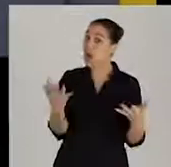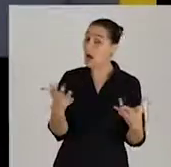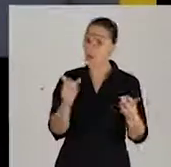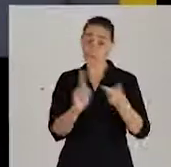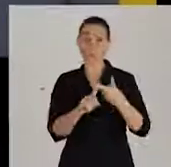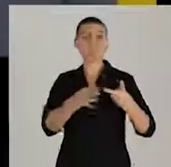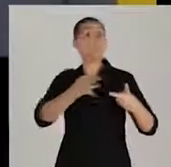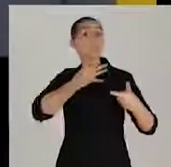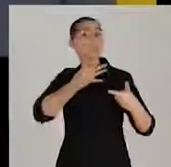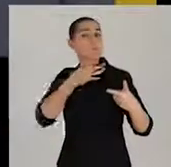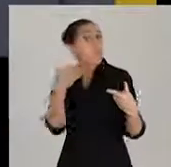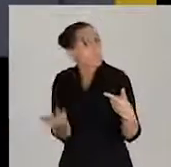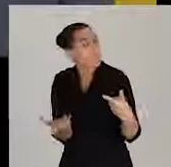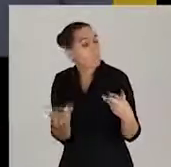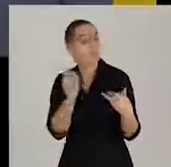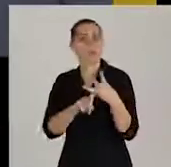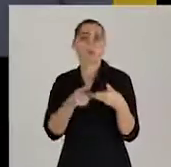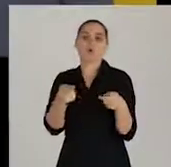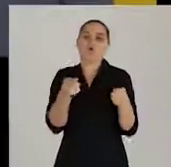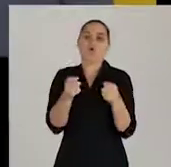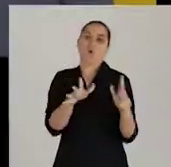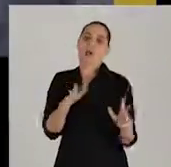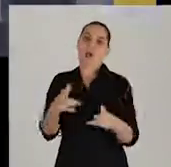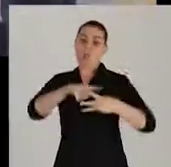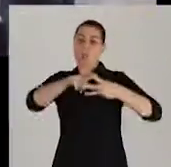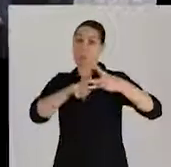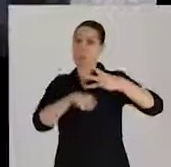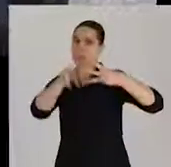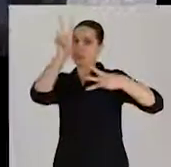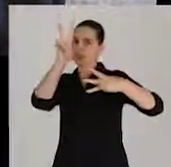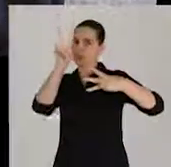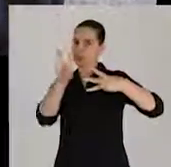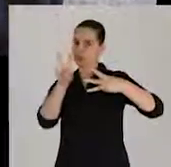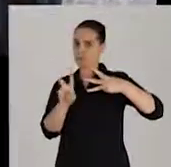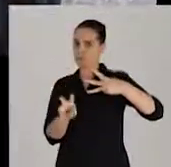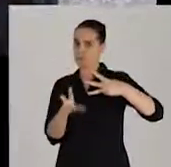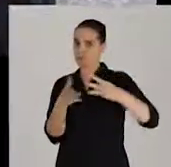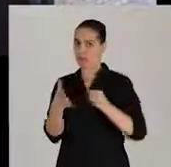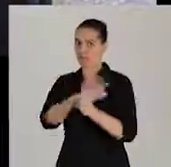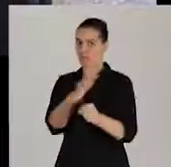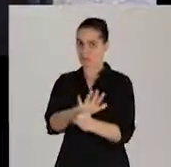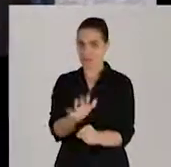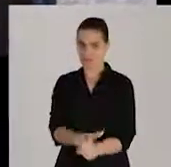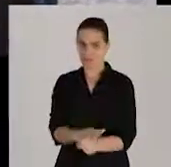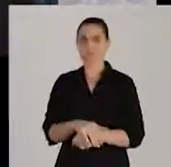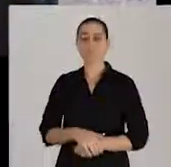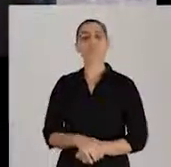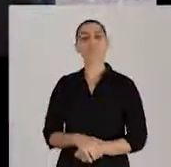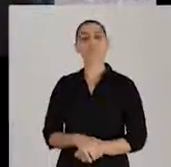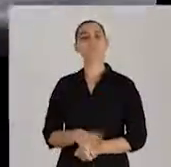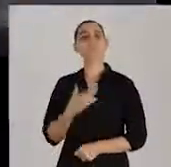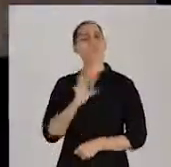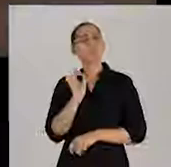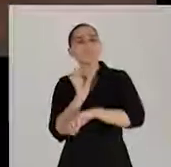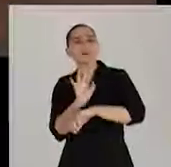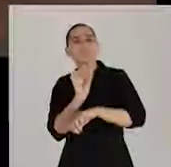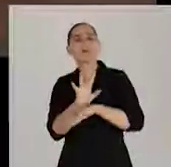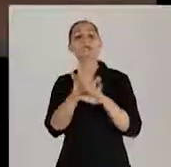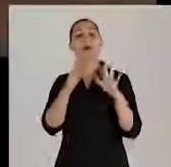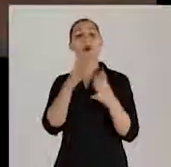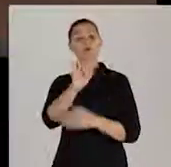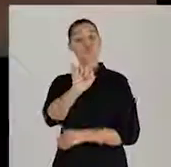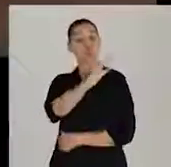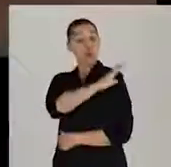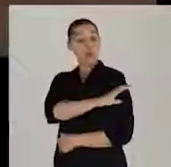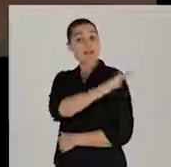TB. We'll give you practical ideas on how to make simple changes in your clinic setup and in